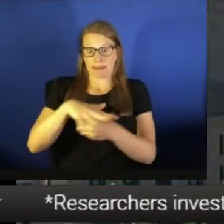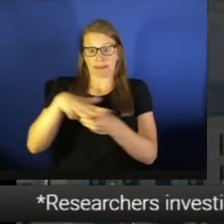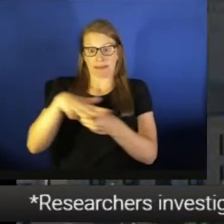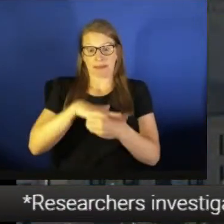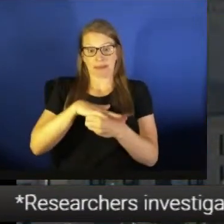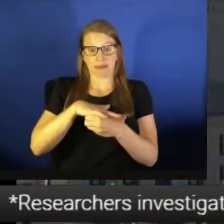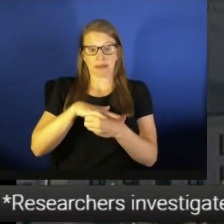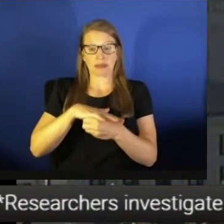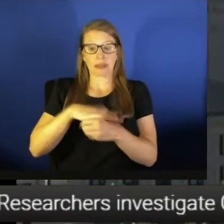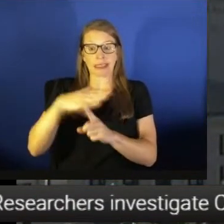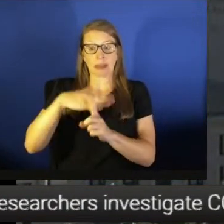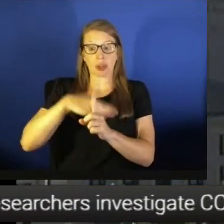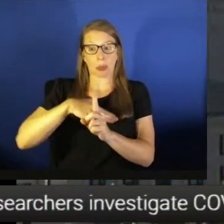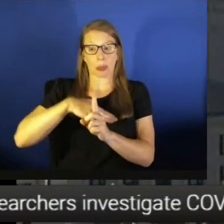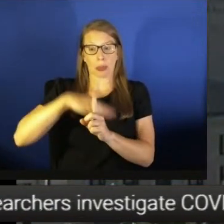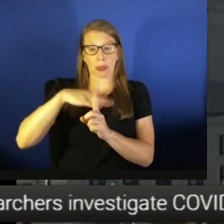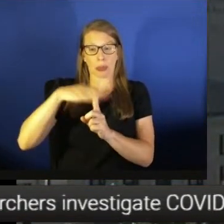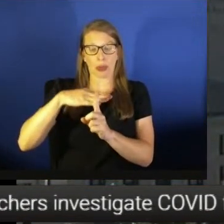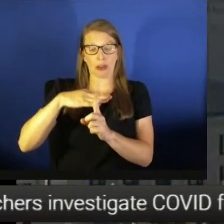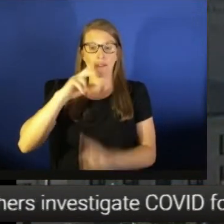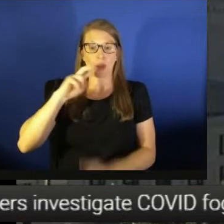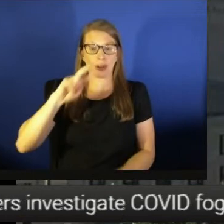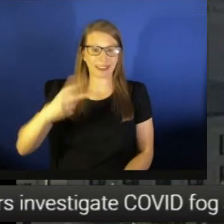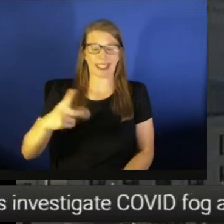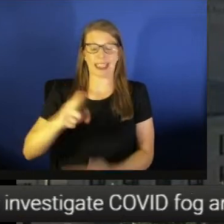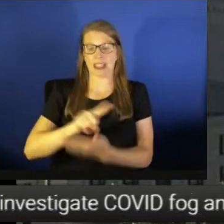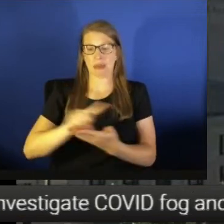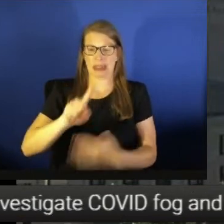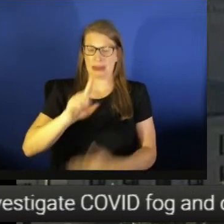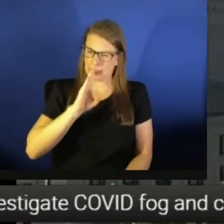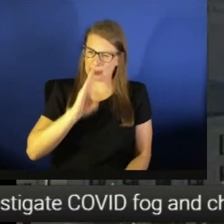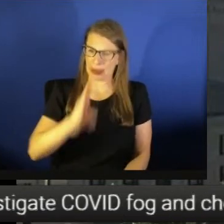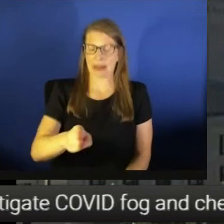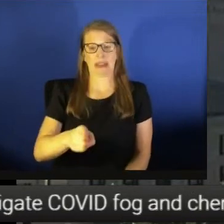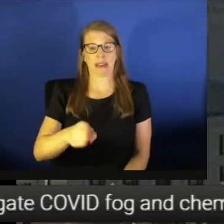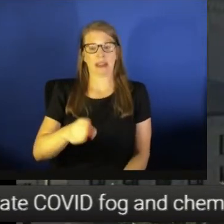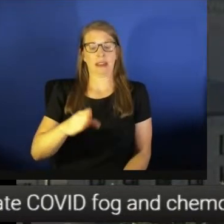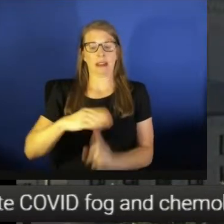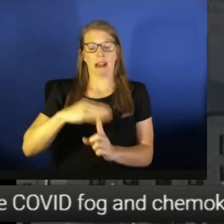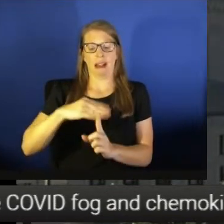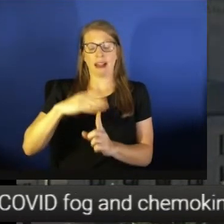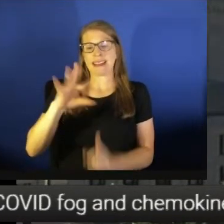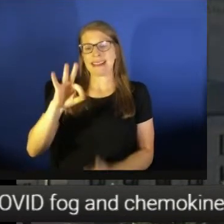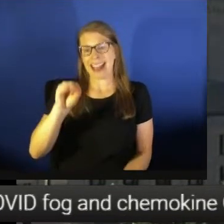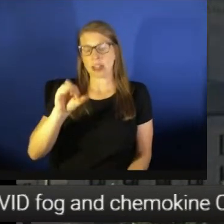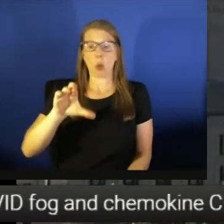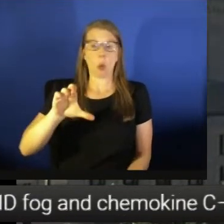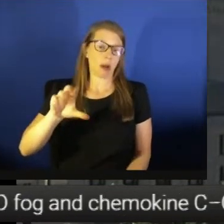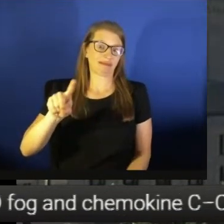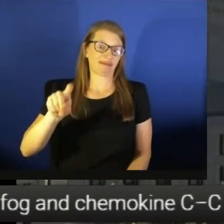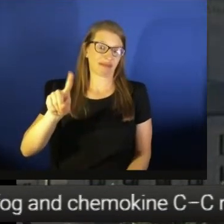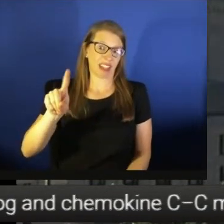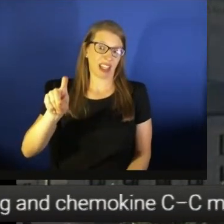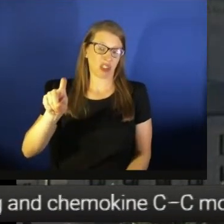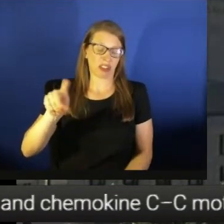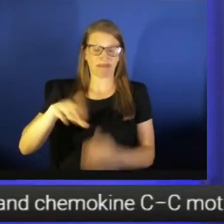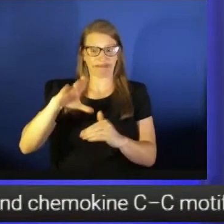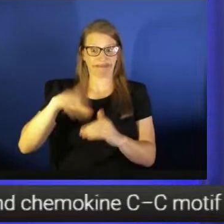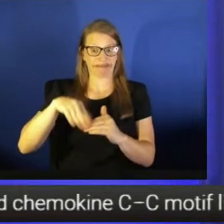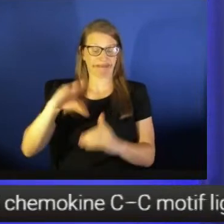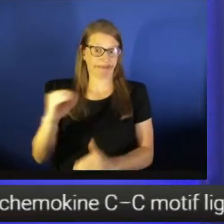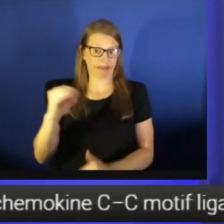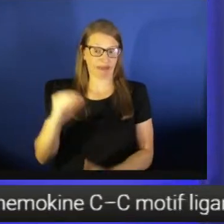temps for a second straight week will be in the upper 90s or reaching triple digits. Although heat-related illness can